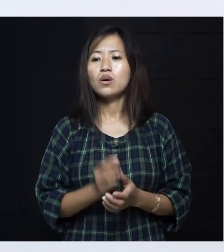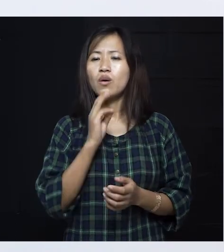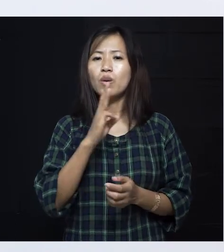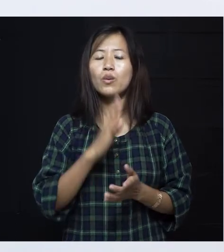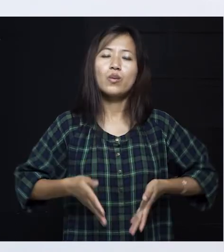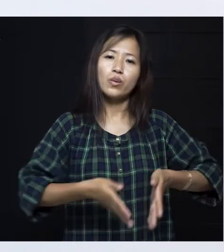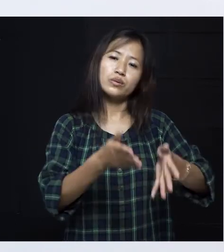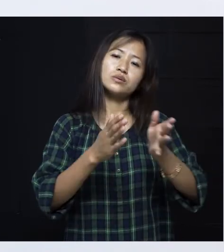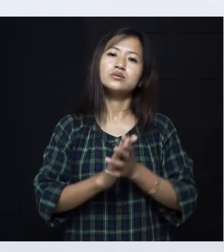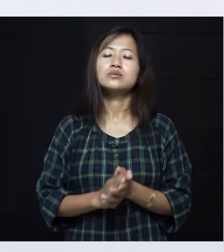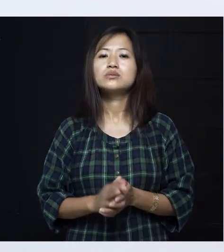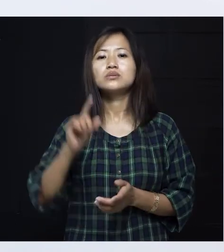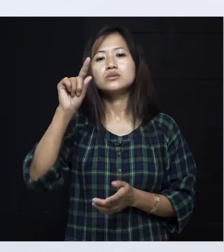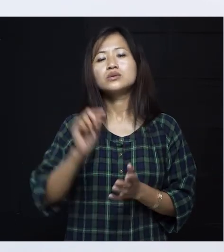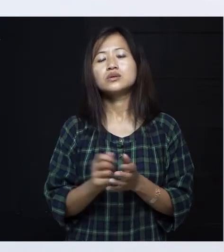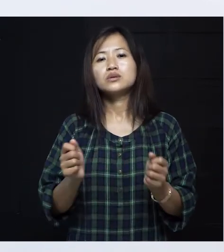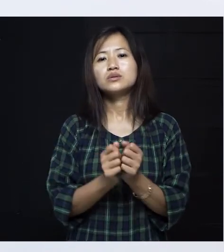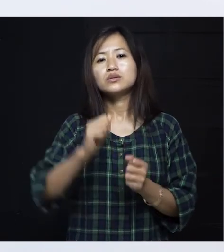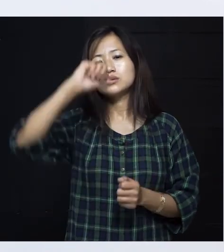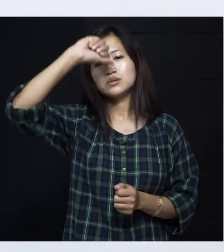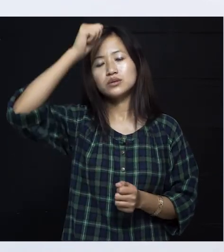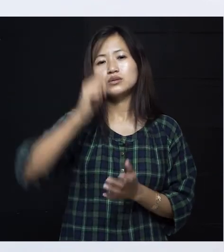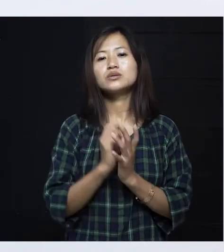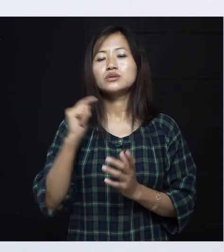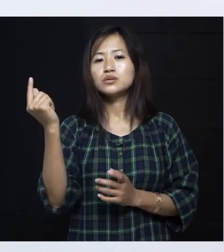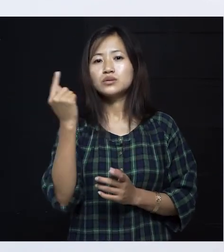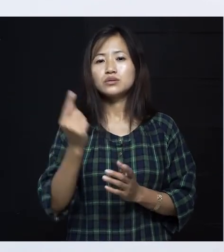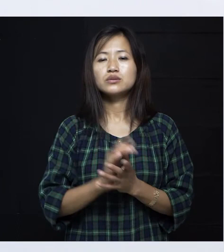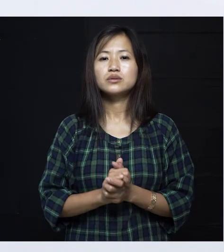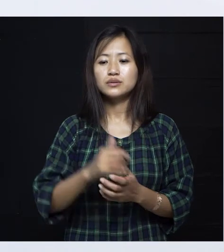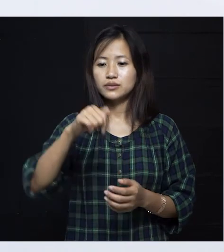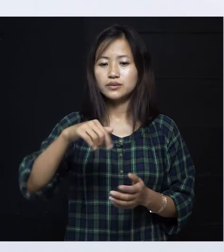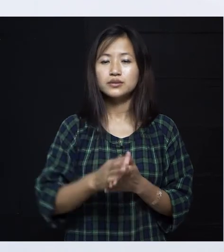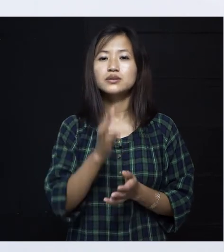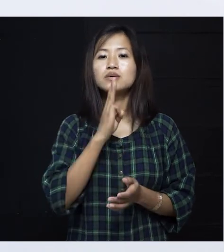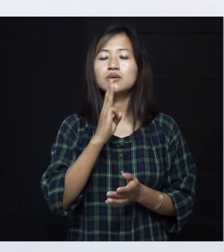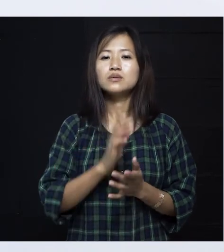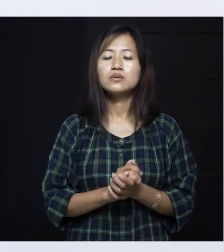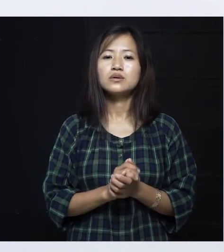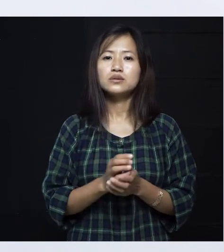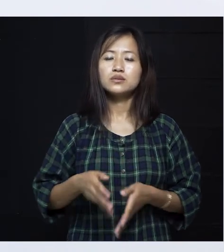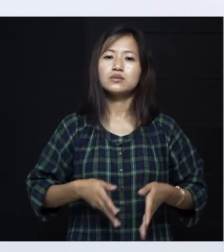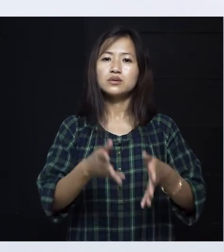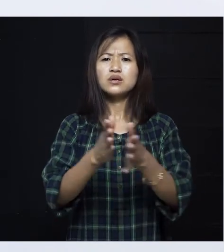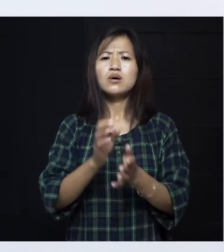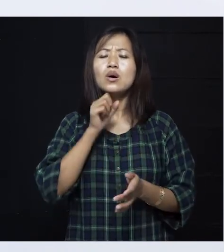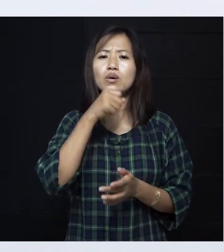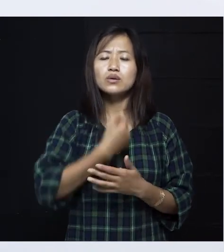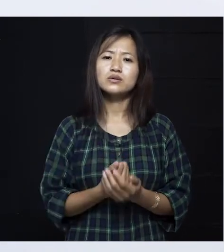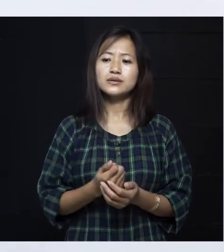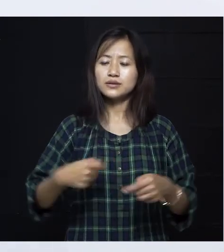is also to do with in India also we use this. Okay, now this waterways, it is the oldest and